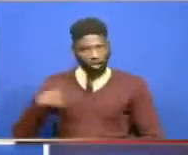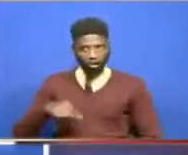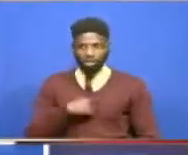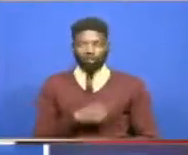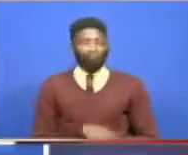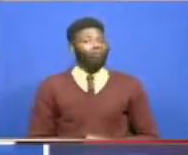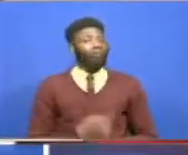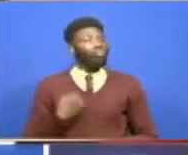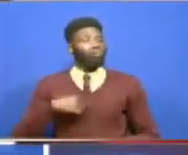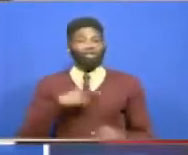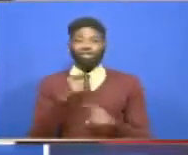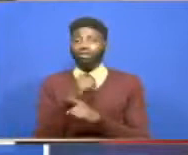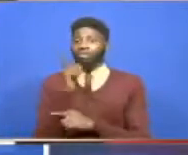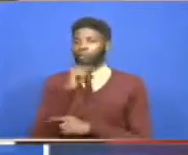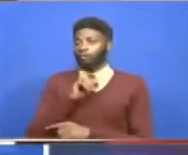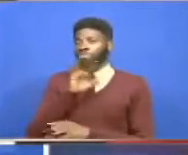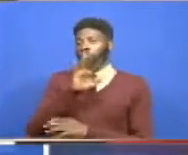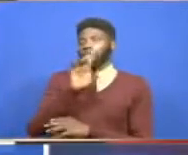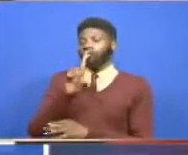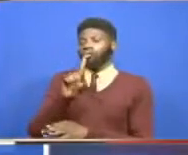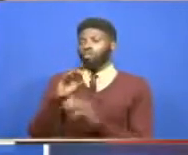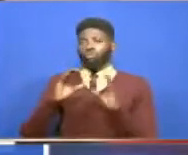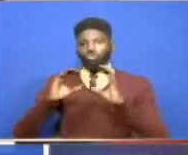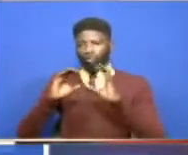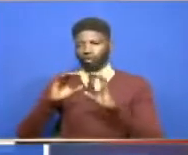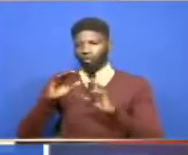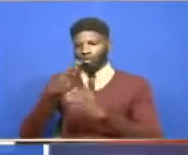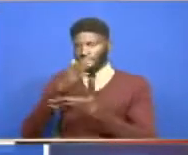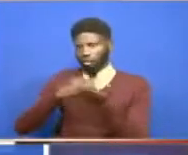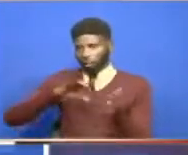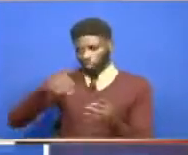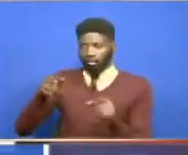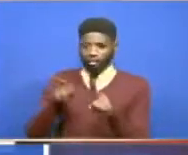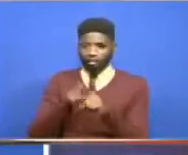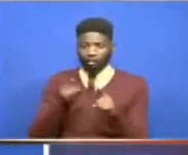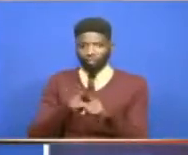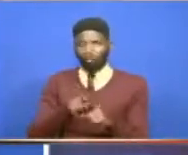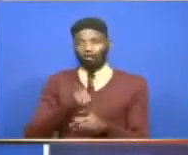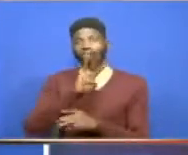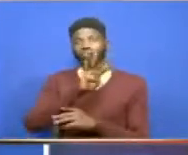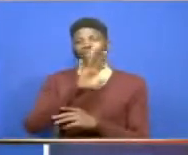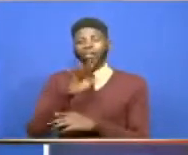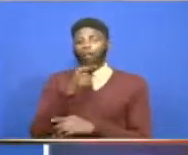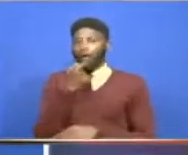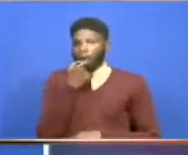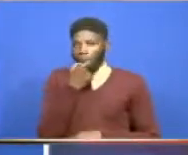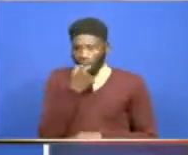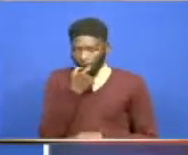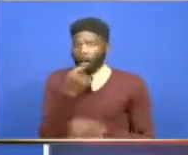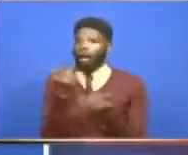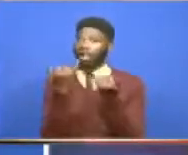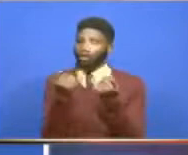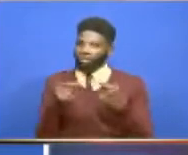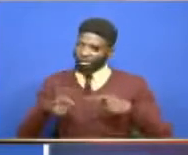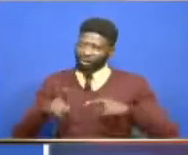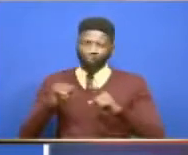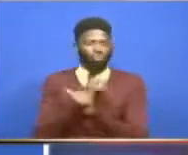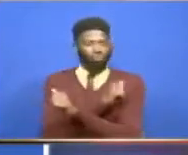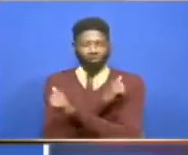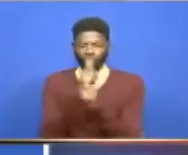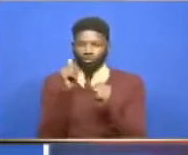about 51 coaches for the constituency and 45 referees ambao sasa wako properly